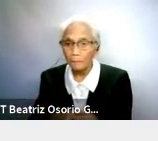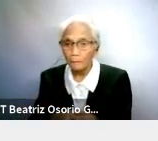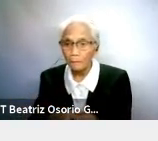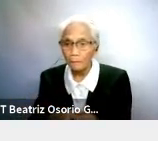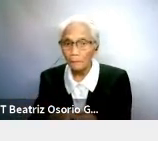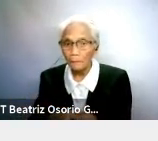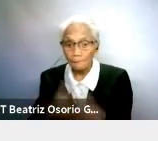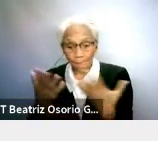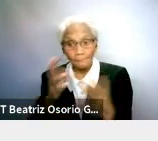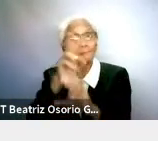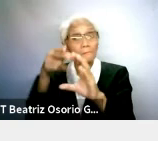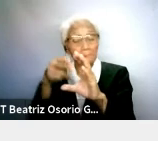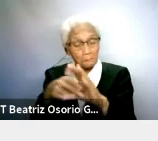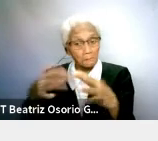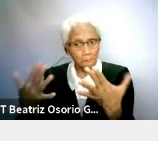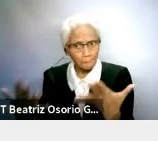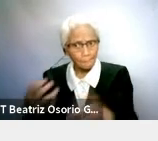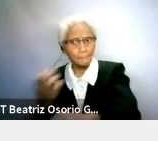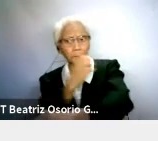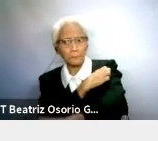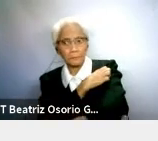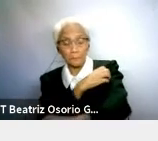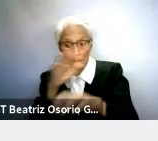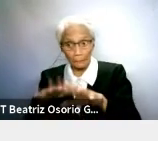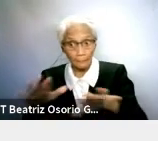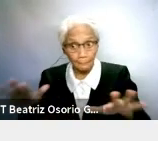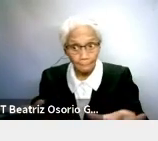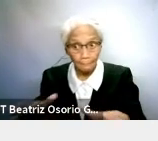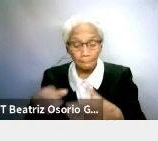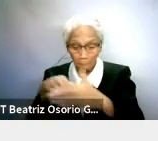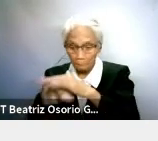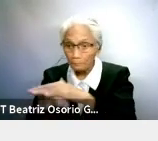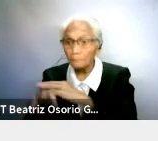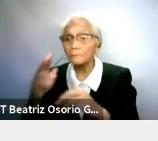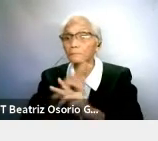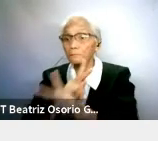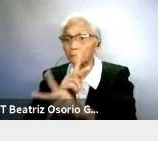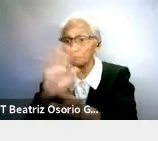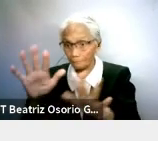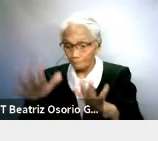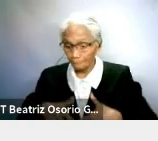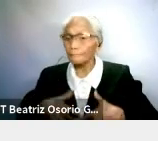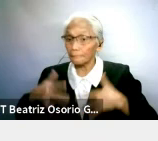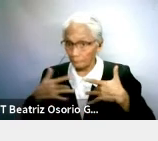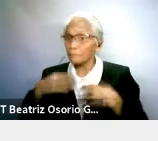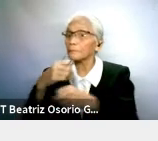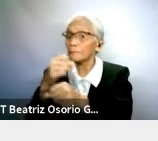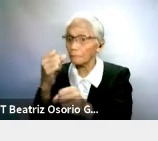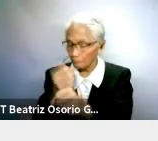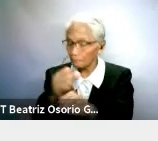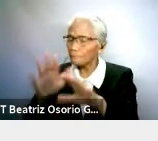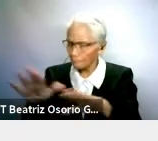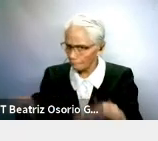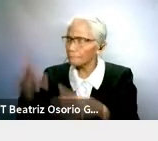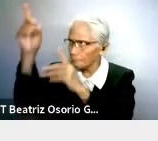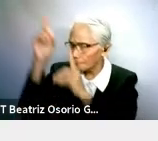Join us in empowering children to access and protect their digital rights and make our children dignified citizens of the modern